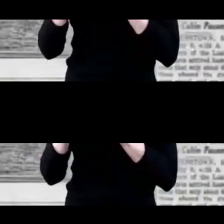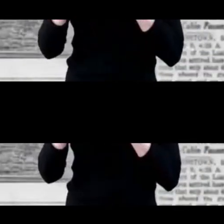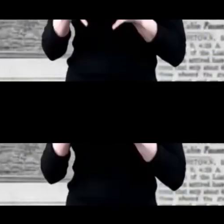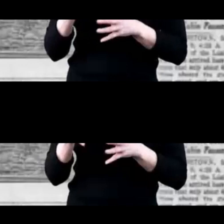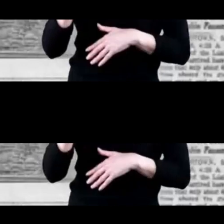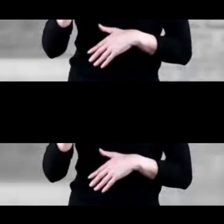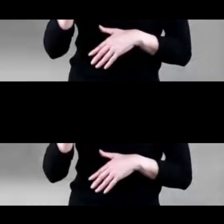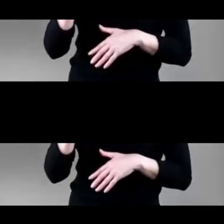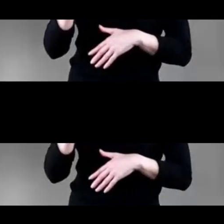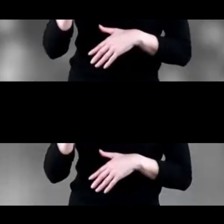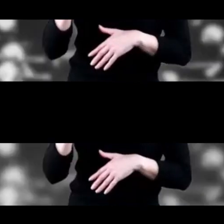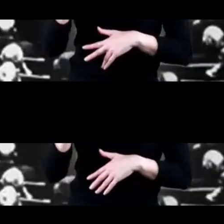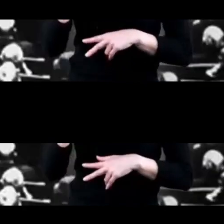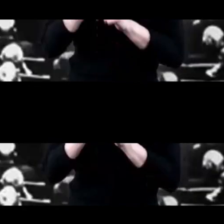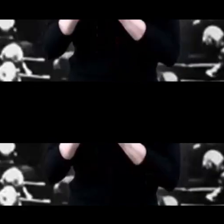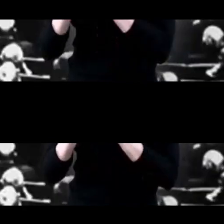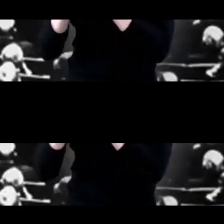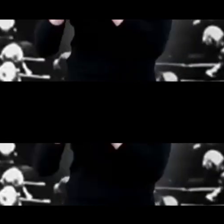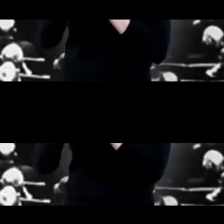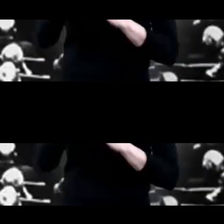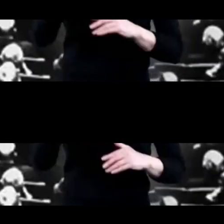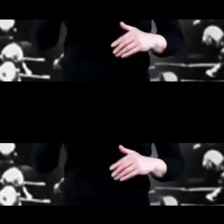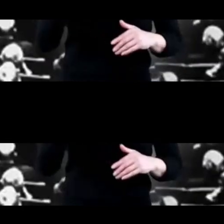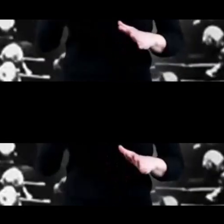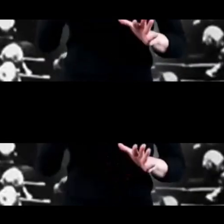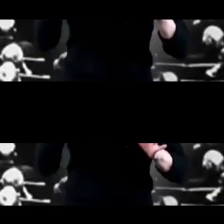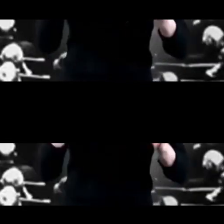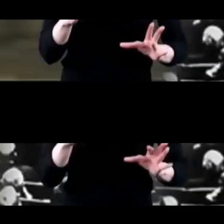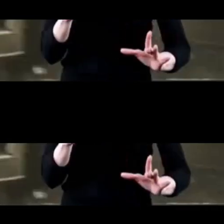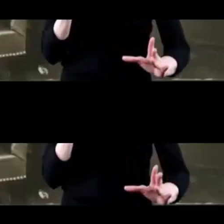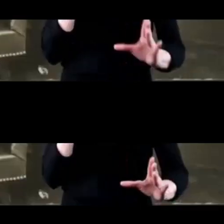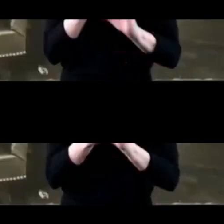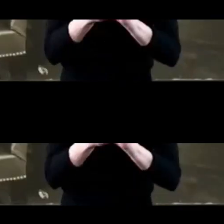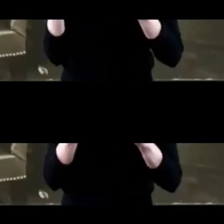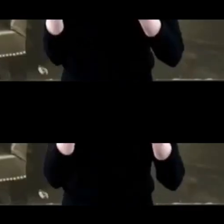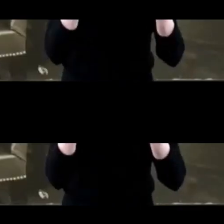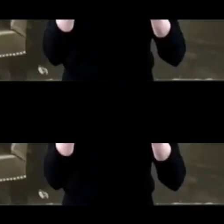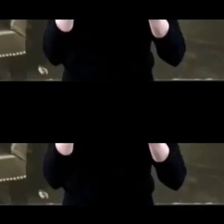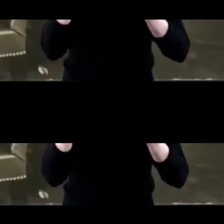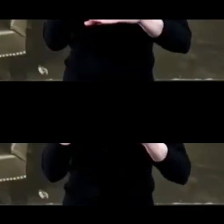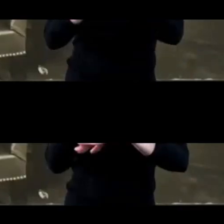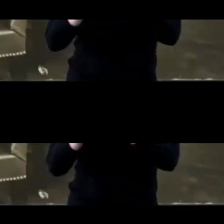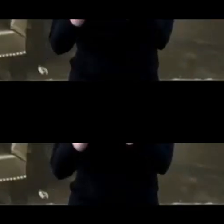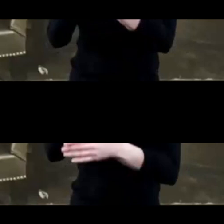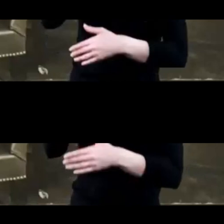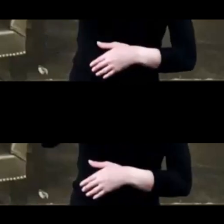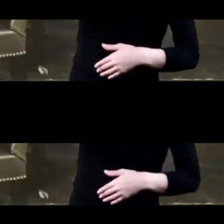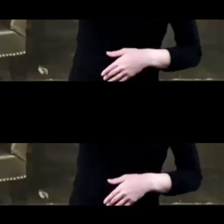128 were Americans. 2 years later, the United States declared war on Germany.